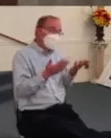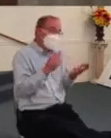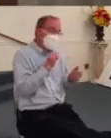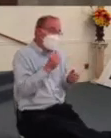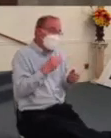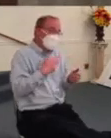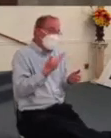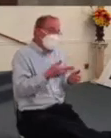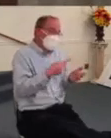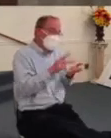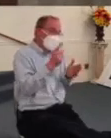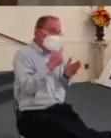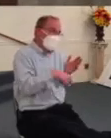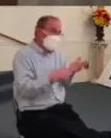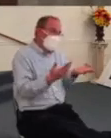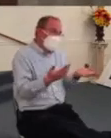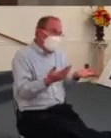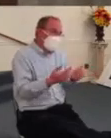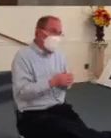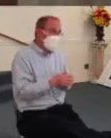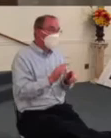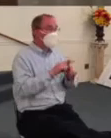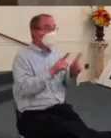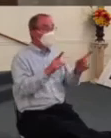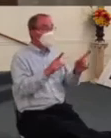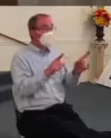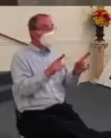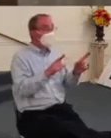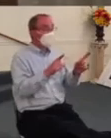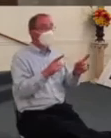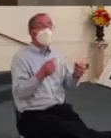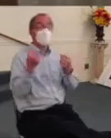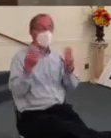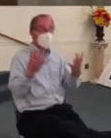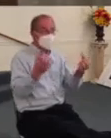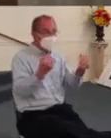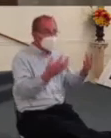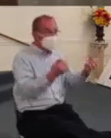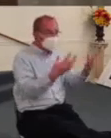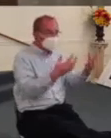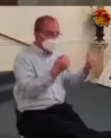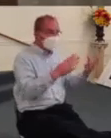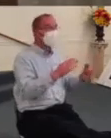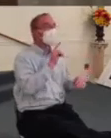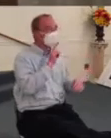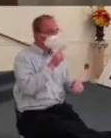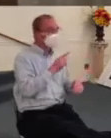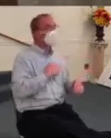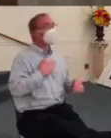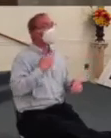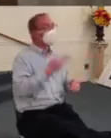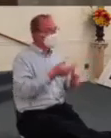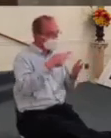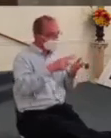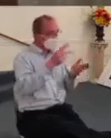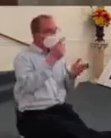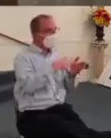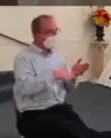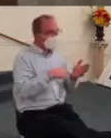are willing to pay the price. We gather together. It takes some effort. That's paying the